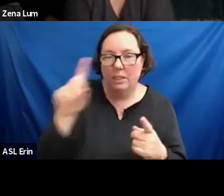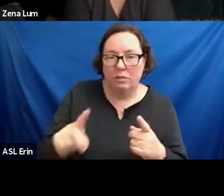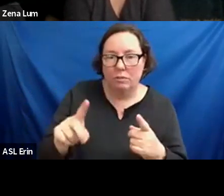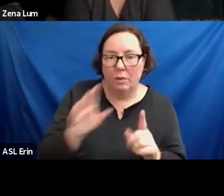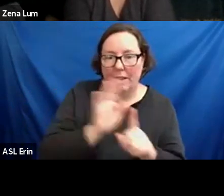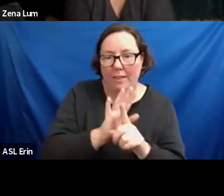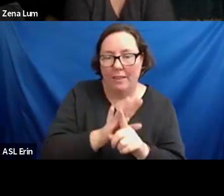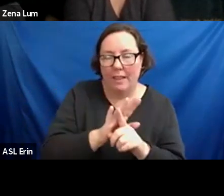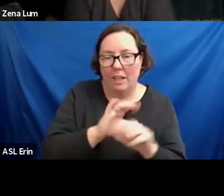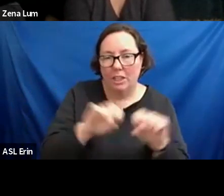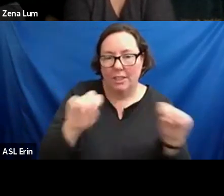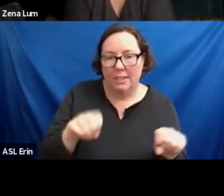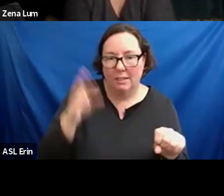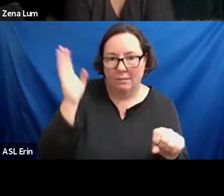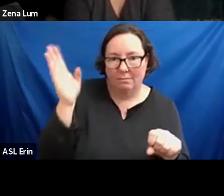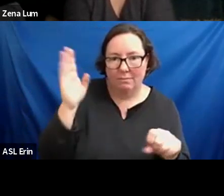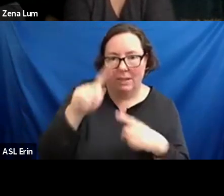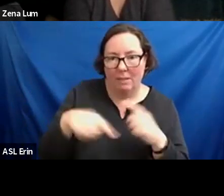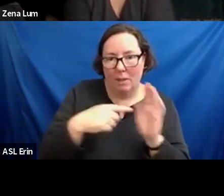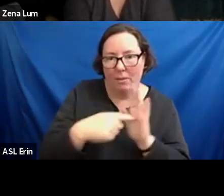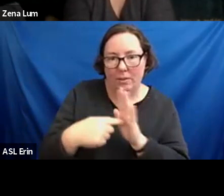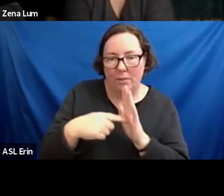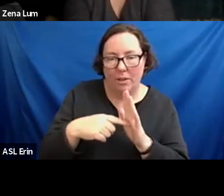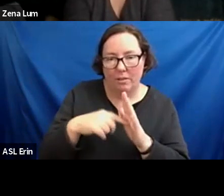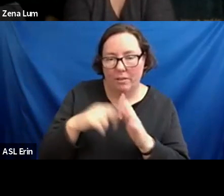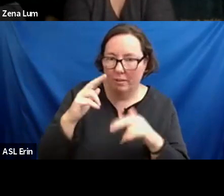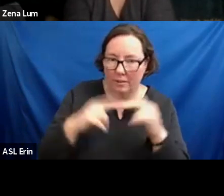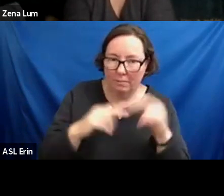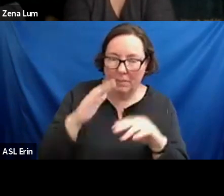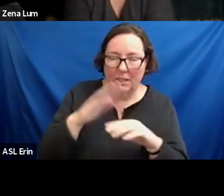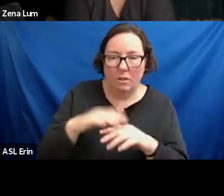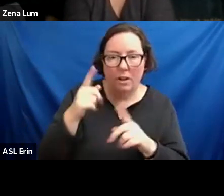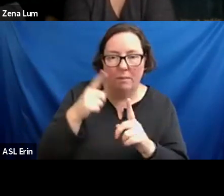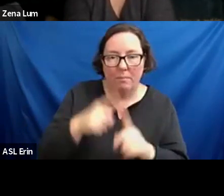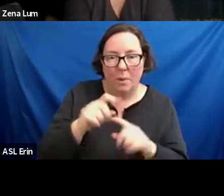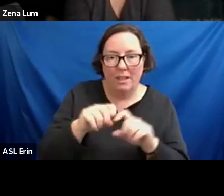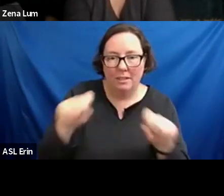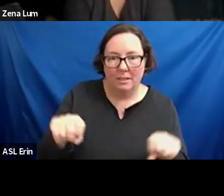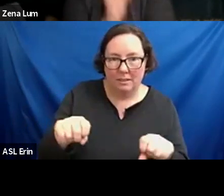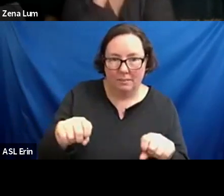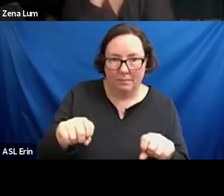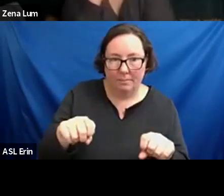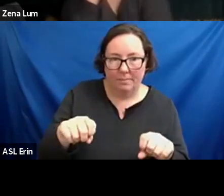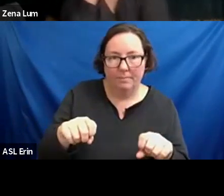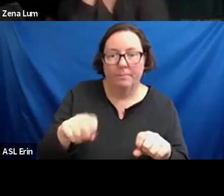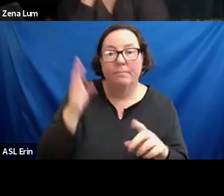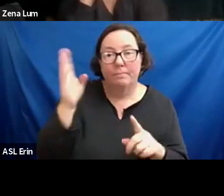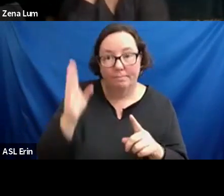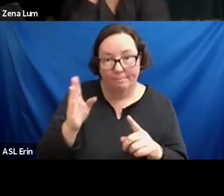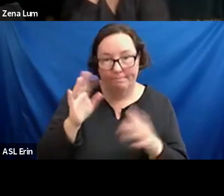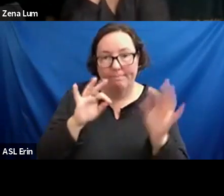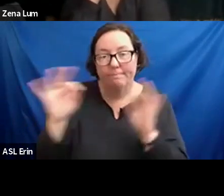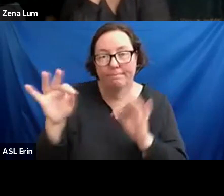presentation around their model that was built around a point system. The presenter talked about